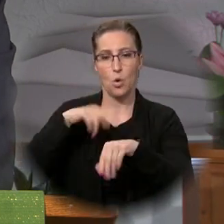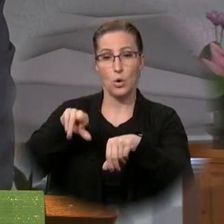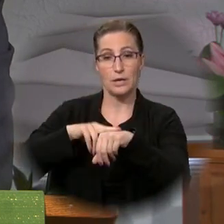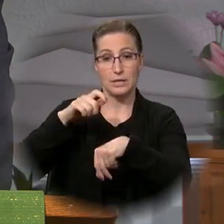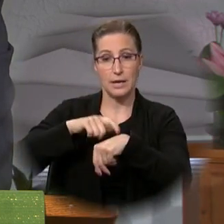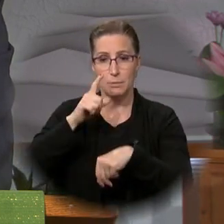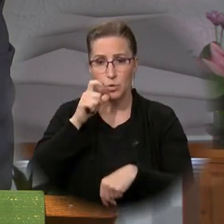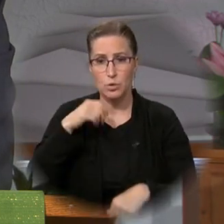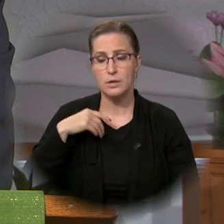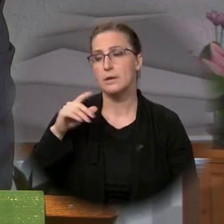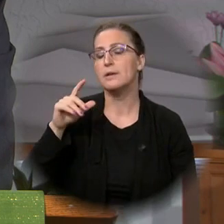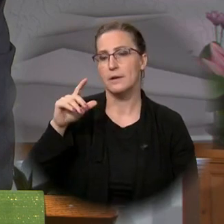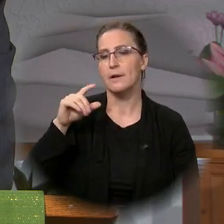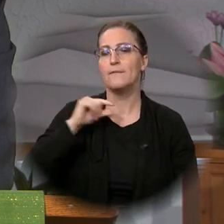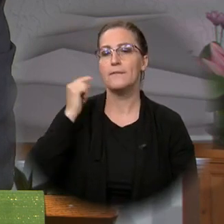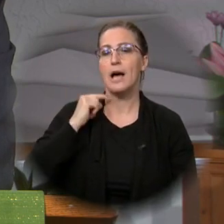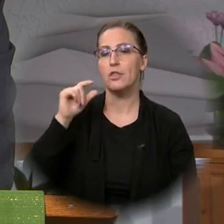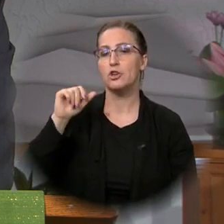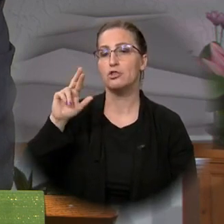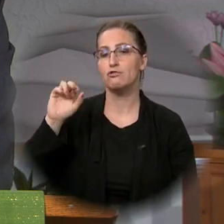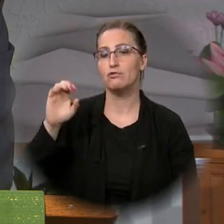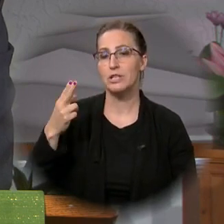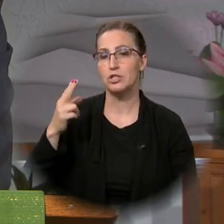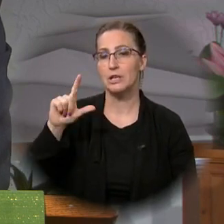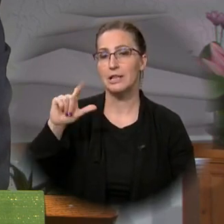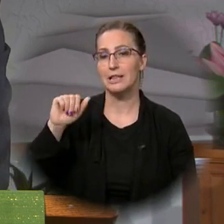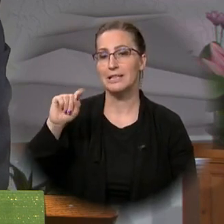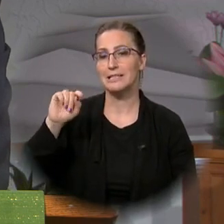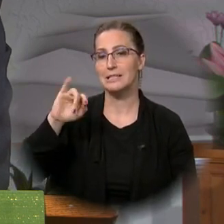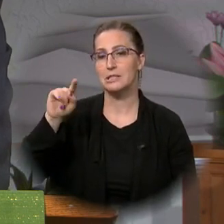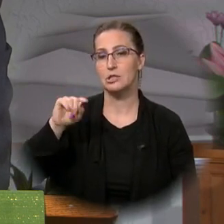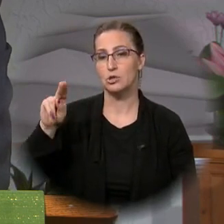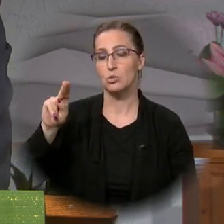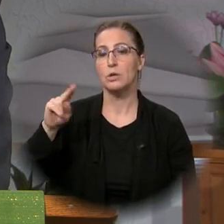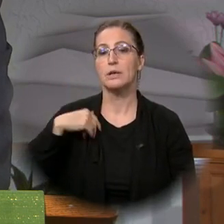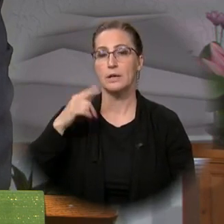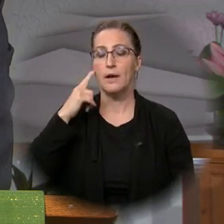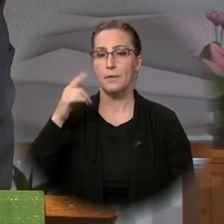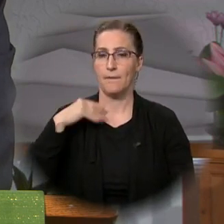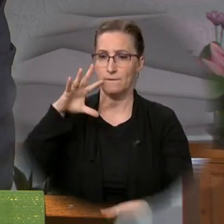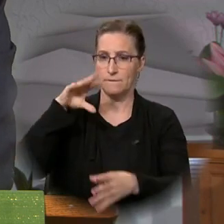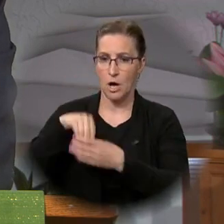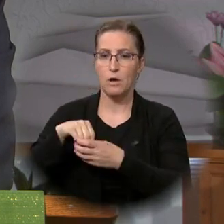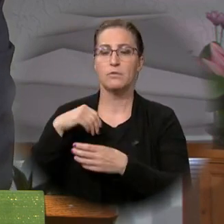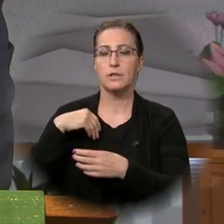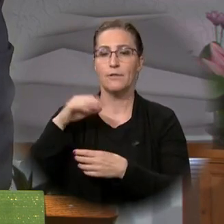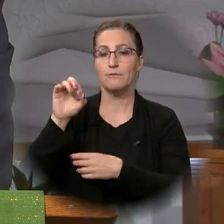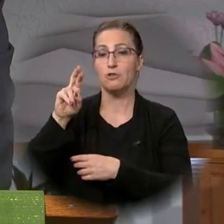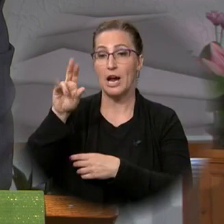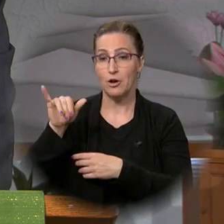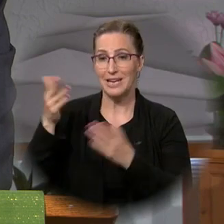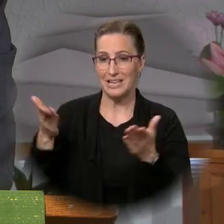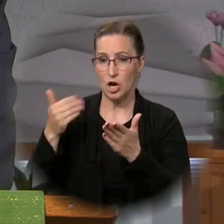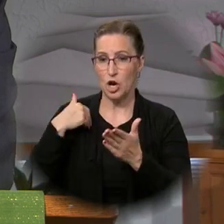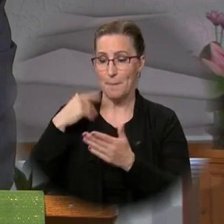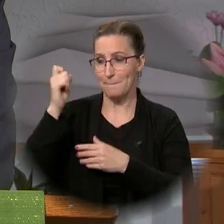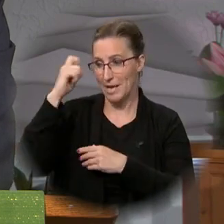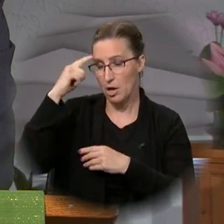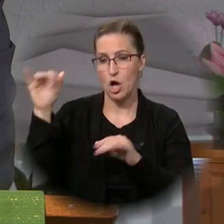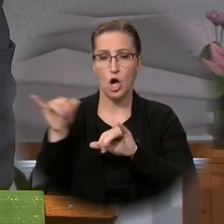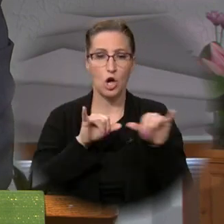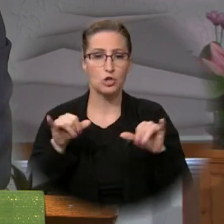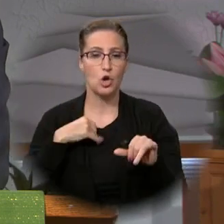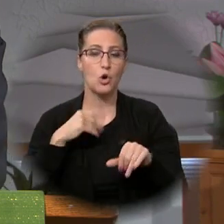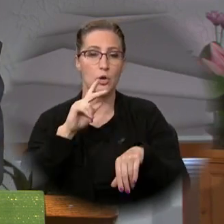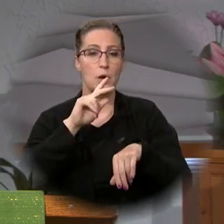Time was Father Rich Litsu, a member of the Blessed Sacrament Dominican Friary in Madison, and he is also parochial vicar of